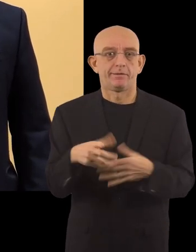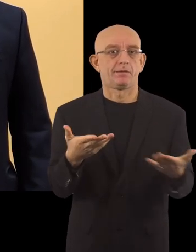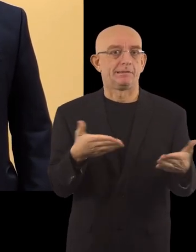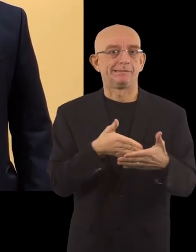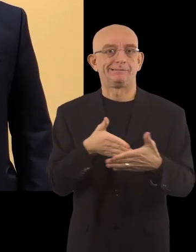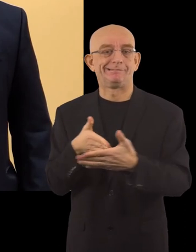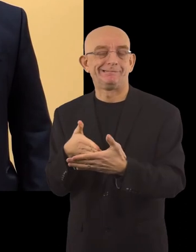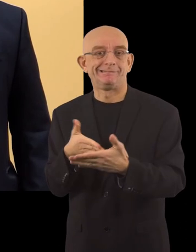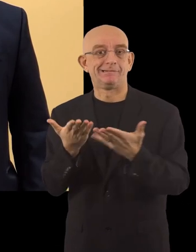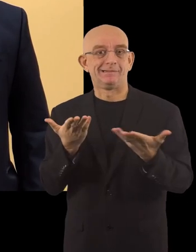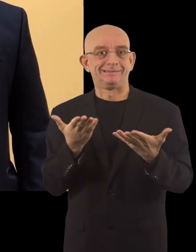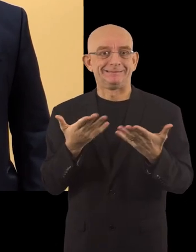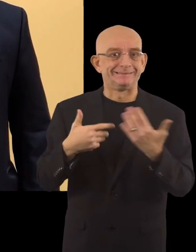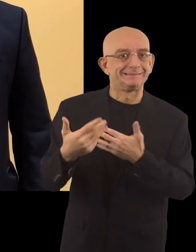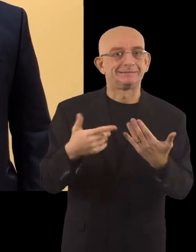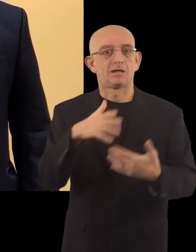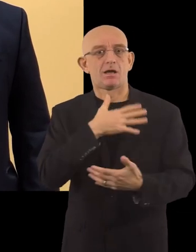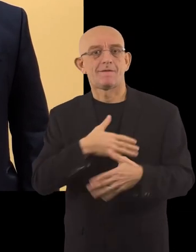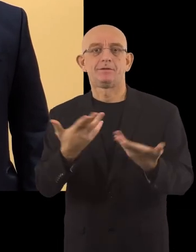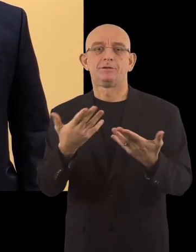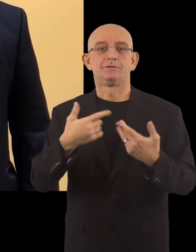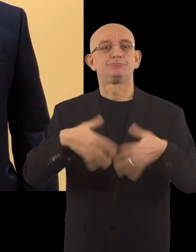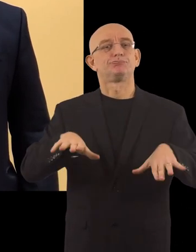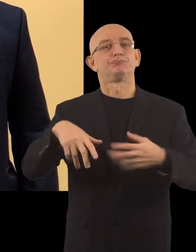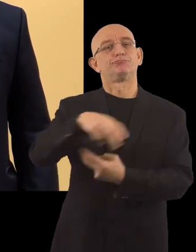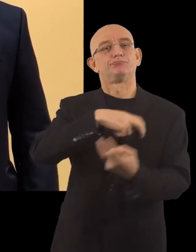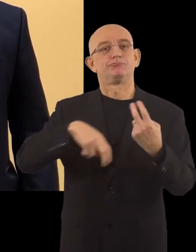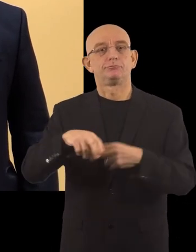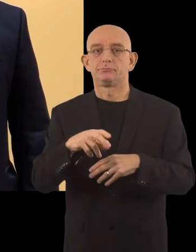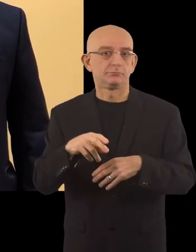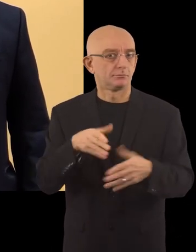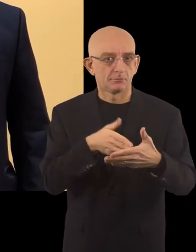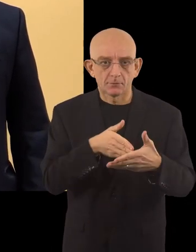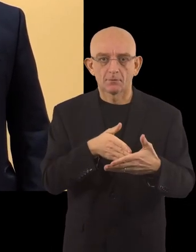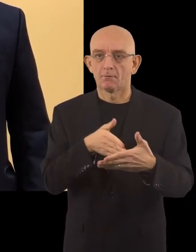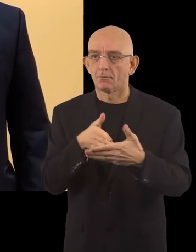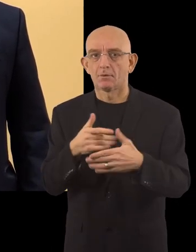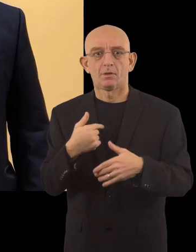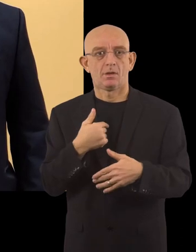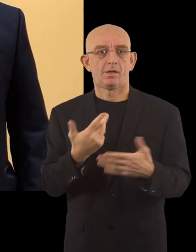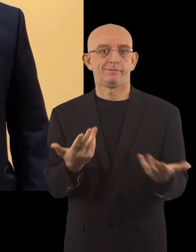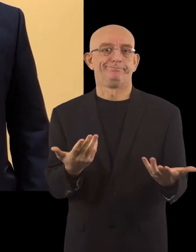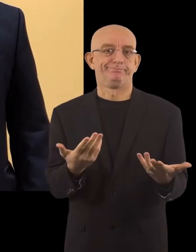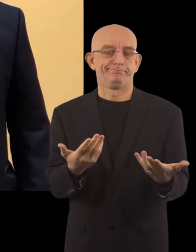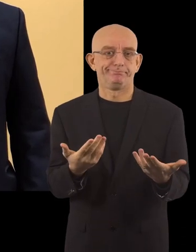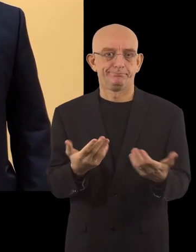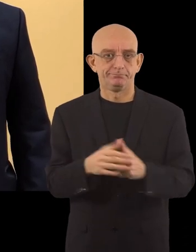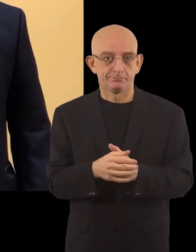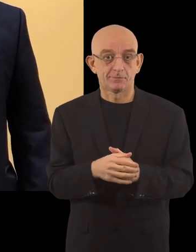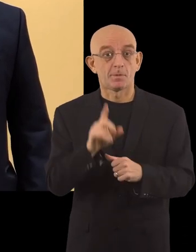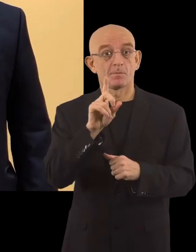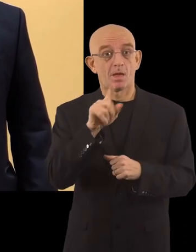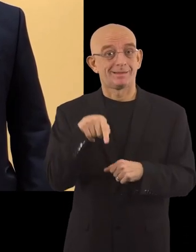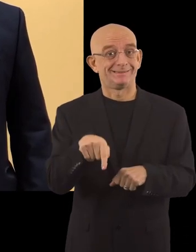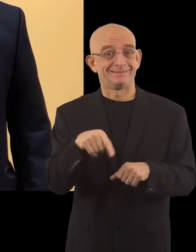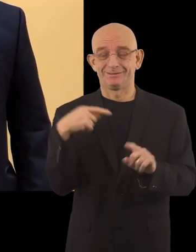in their human contacts, in their freedom of movement, in all aspects of their lives. But